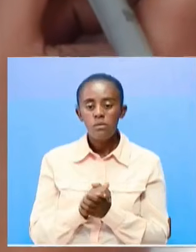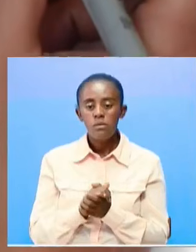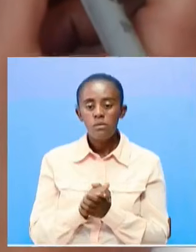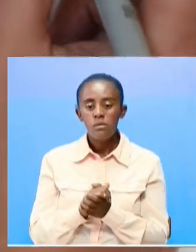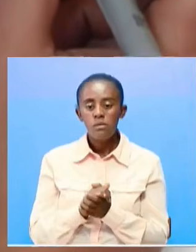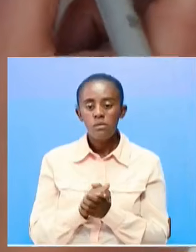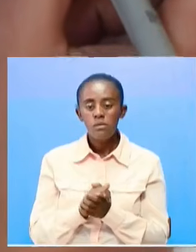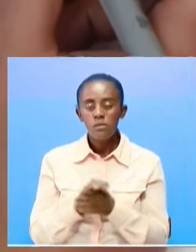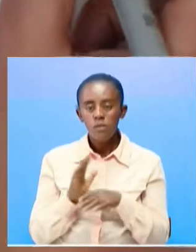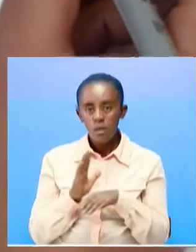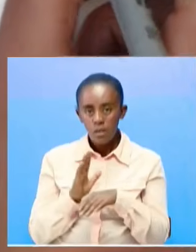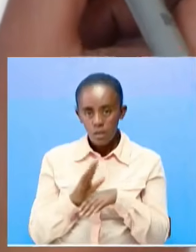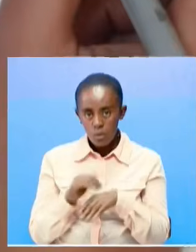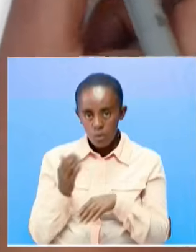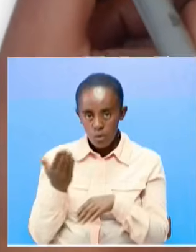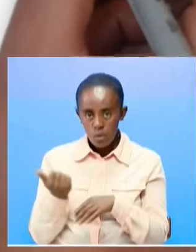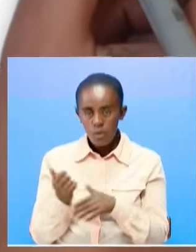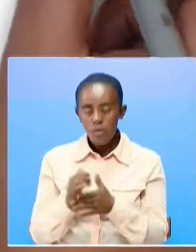called